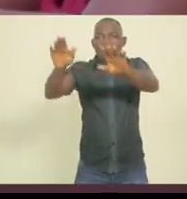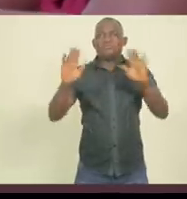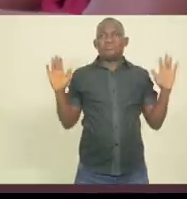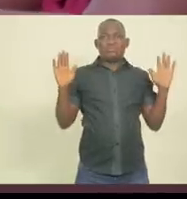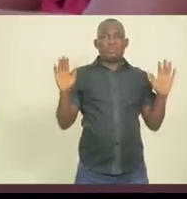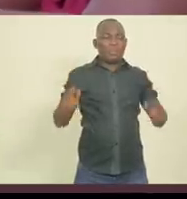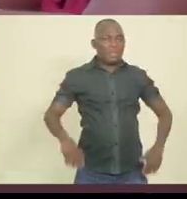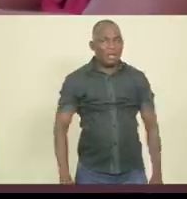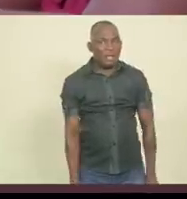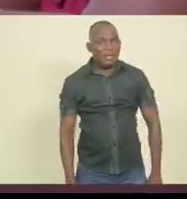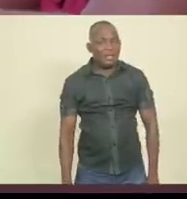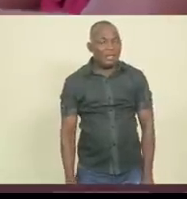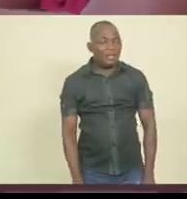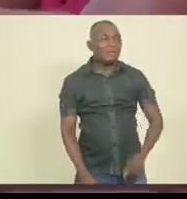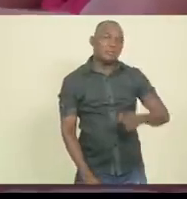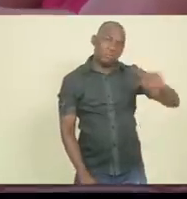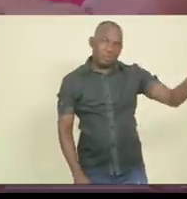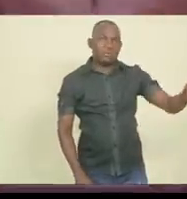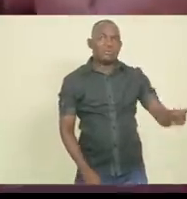just give me a moment. Thank you.